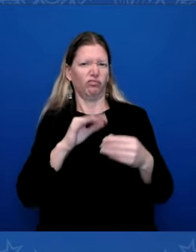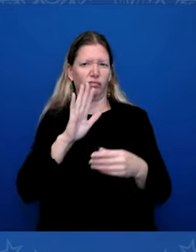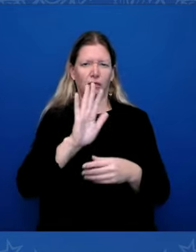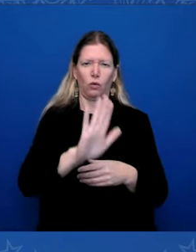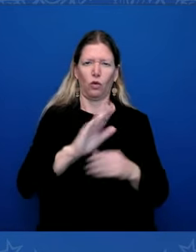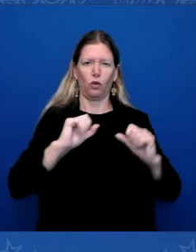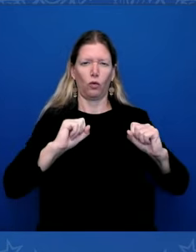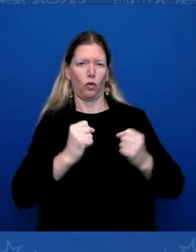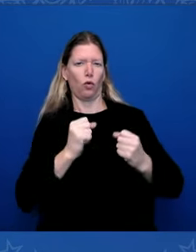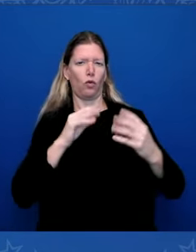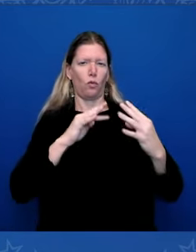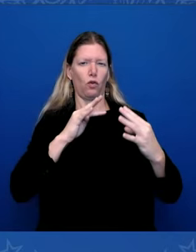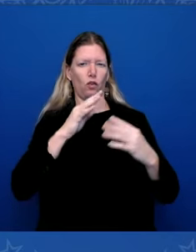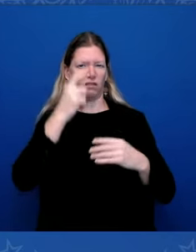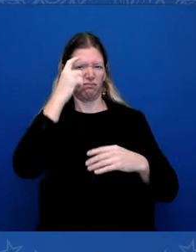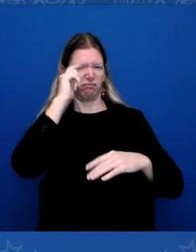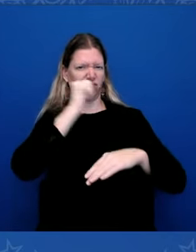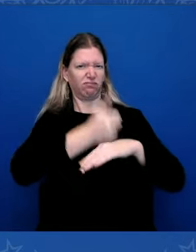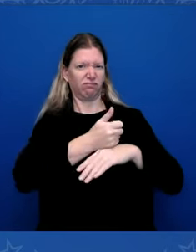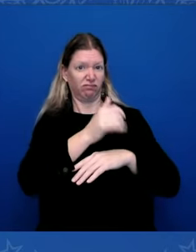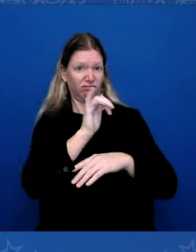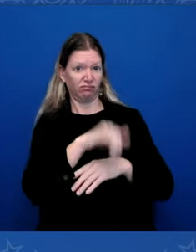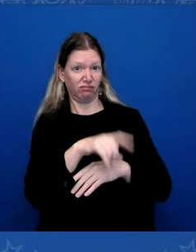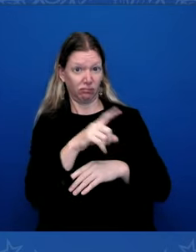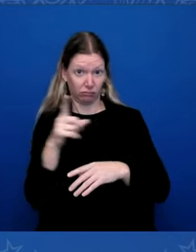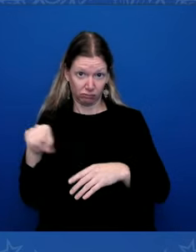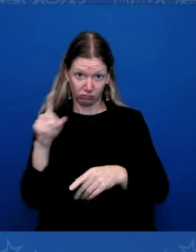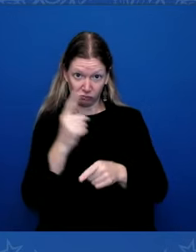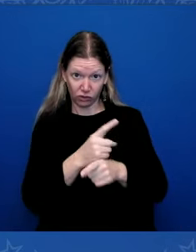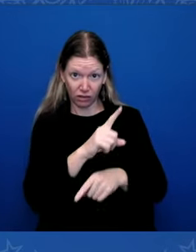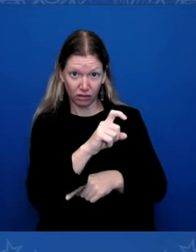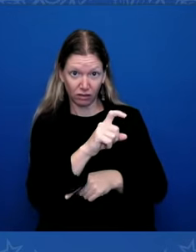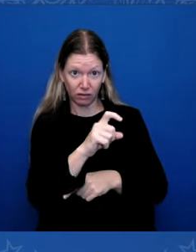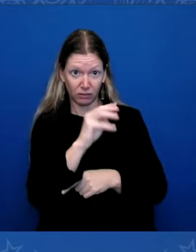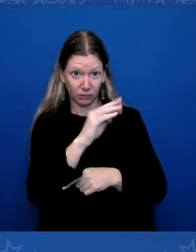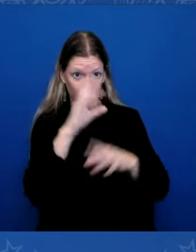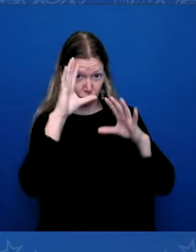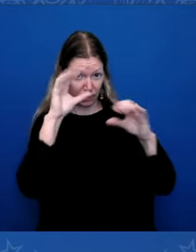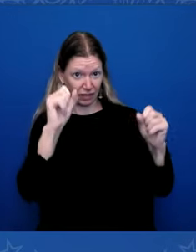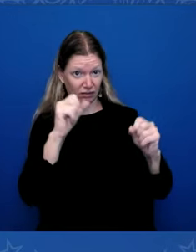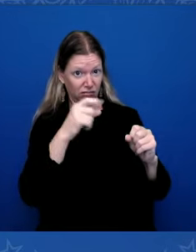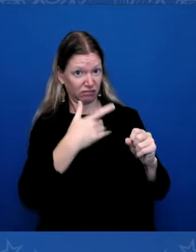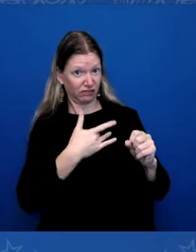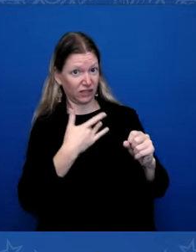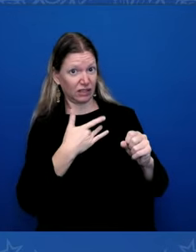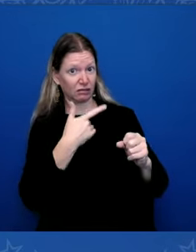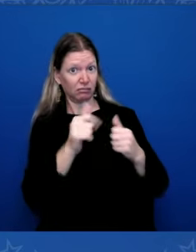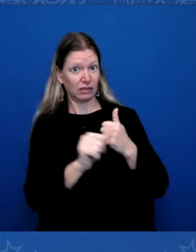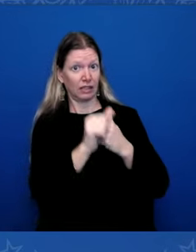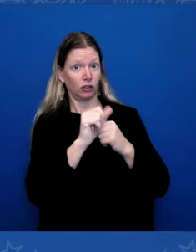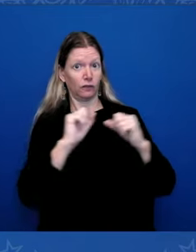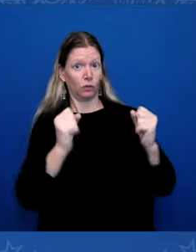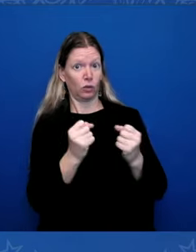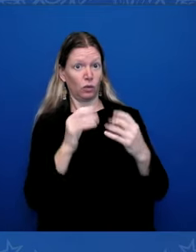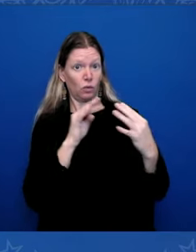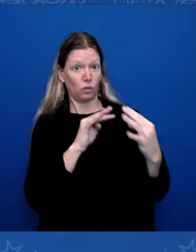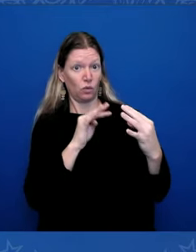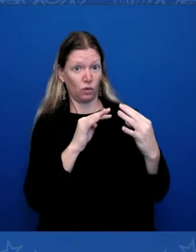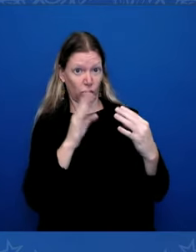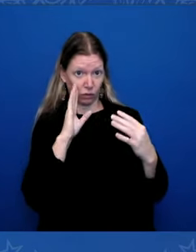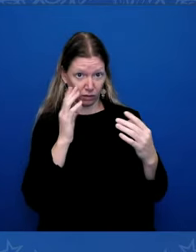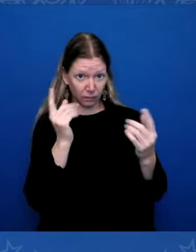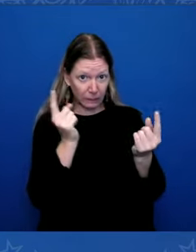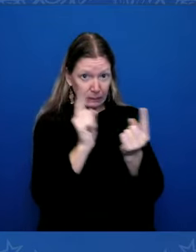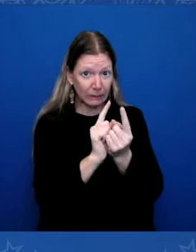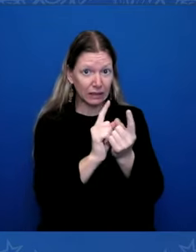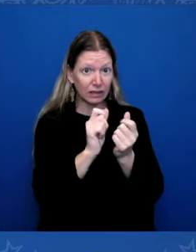meet Mr. Xi? Well, I hope I get to see Mr. Xi sooner than later. I've spent more time with him than any other world leader has,